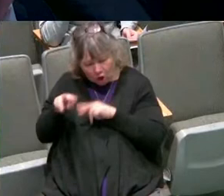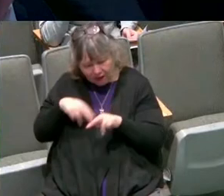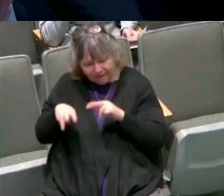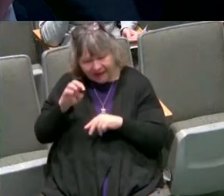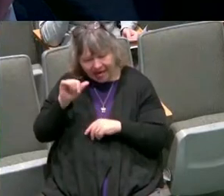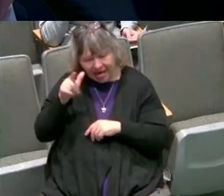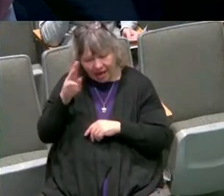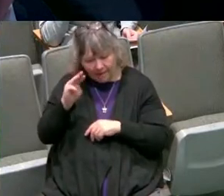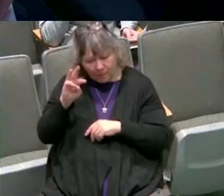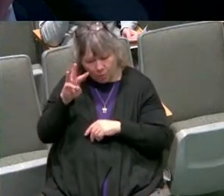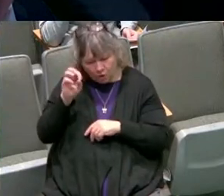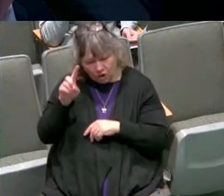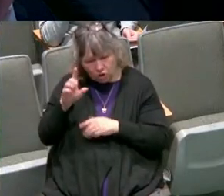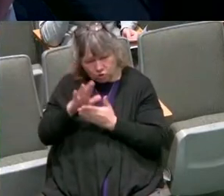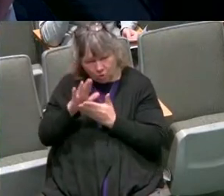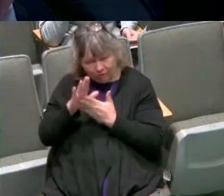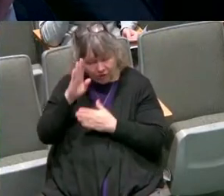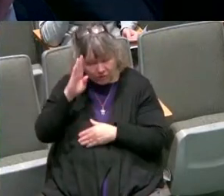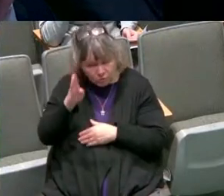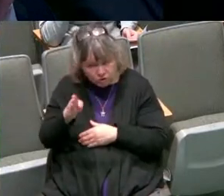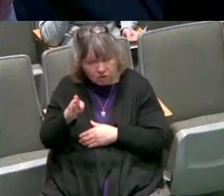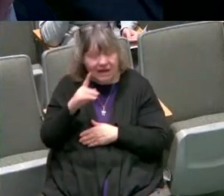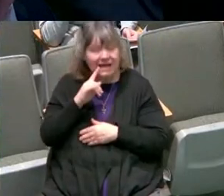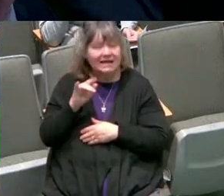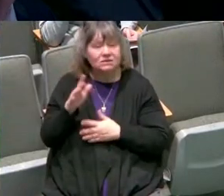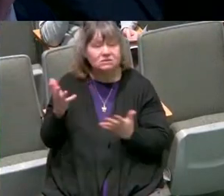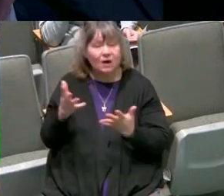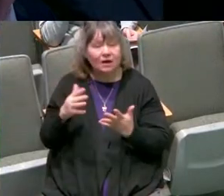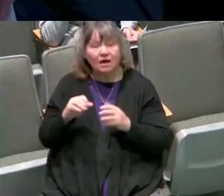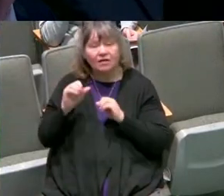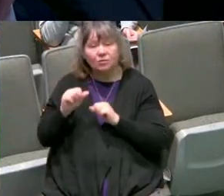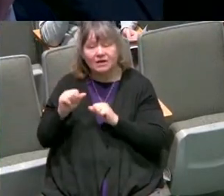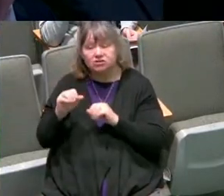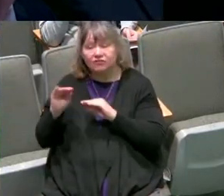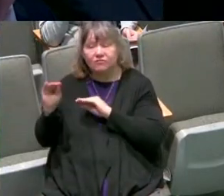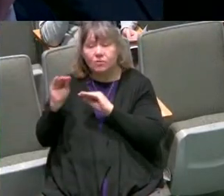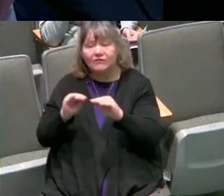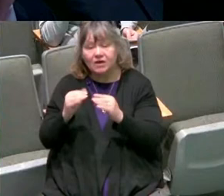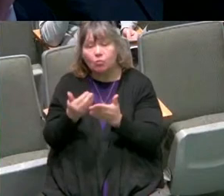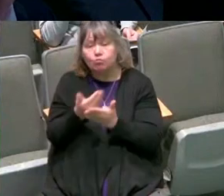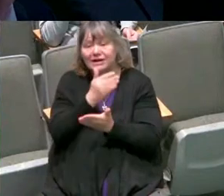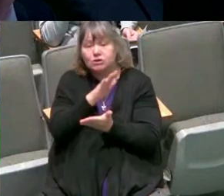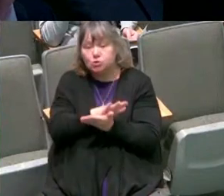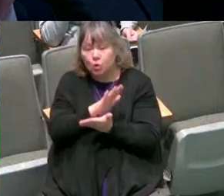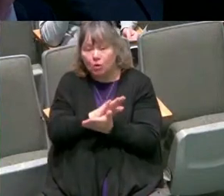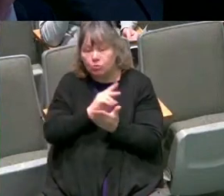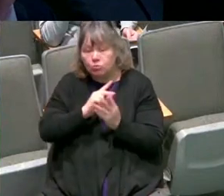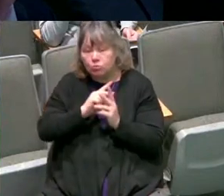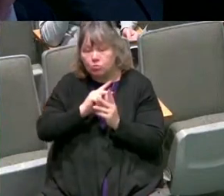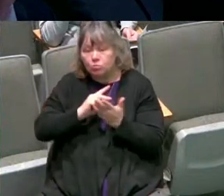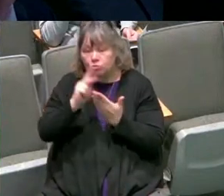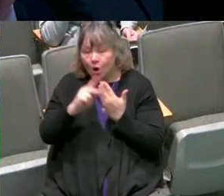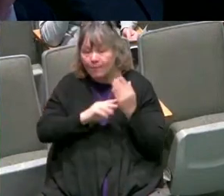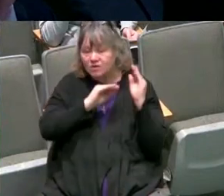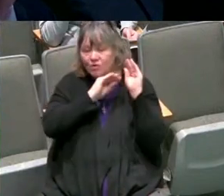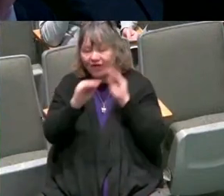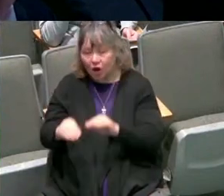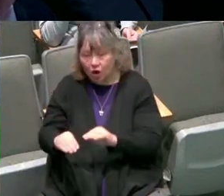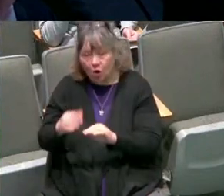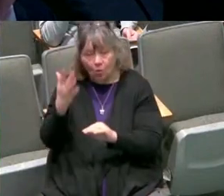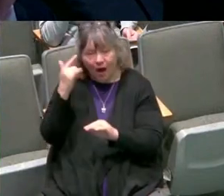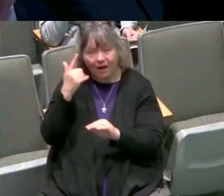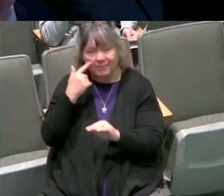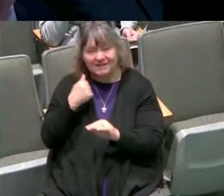School in the future is the potential of moving the preschool program over to the Elmwood school because